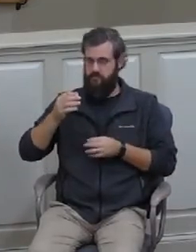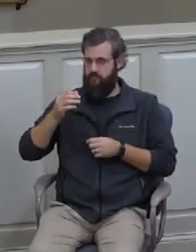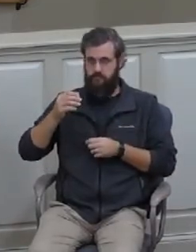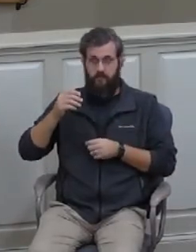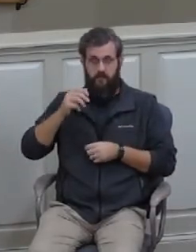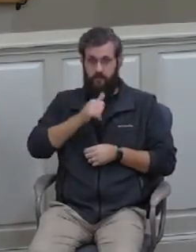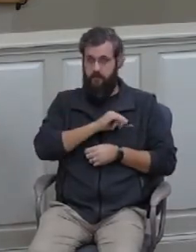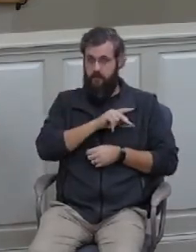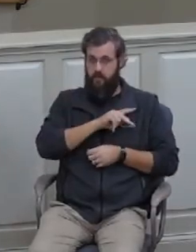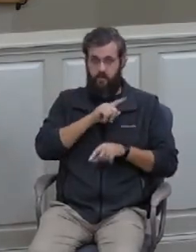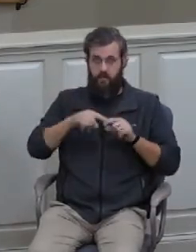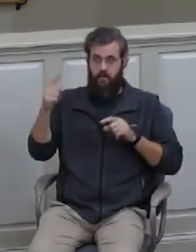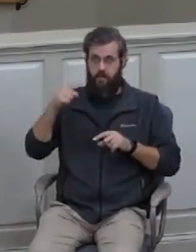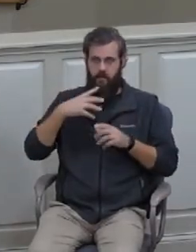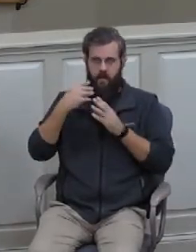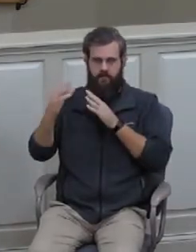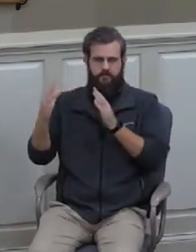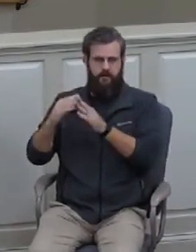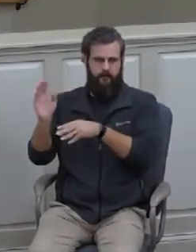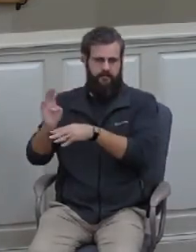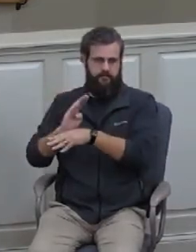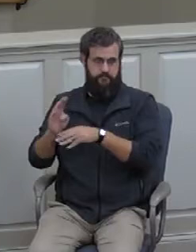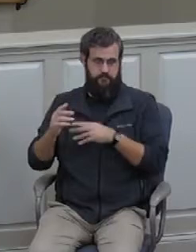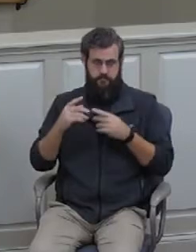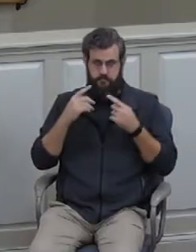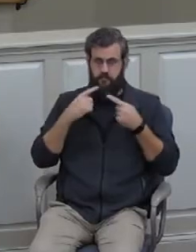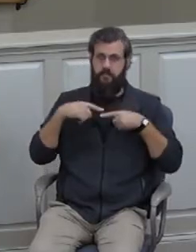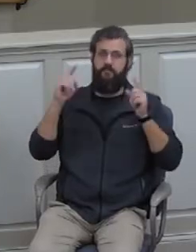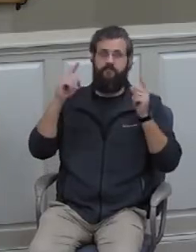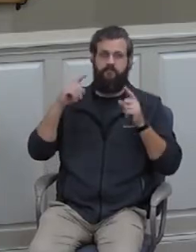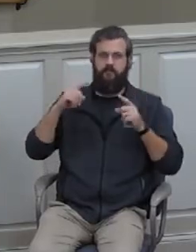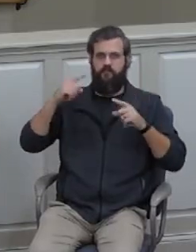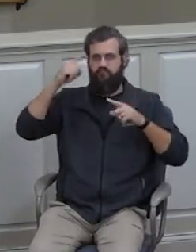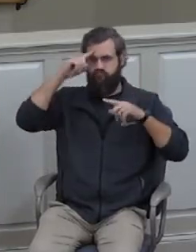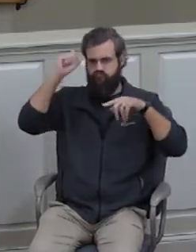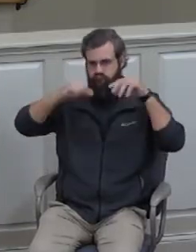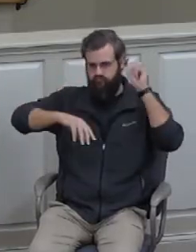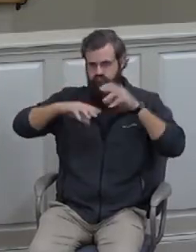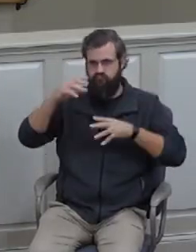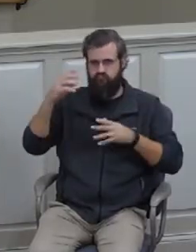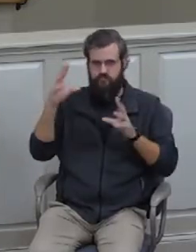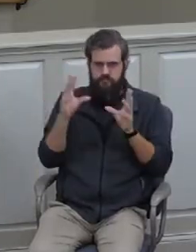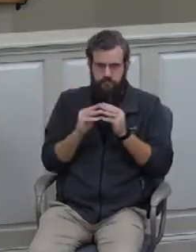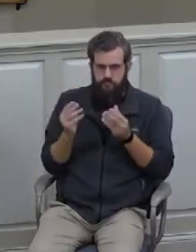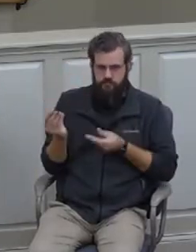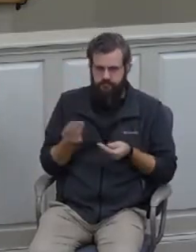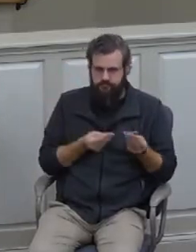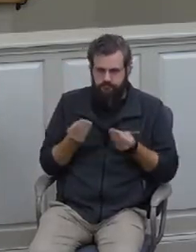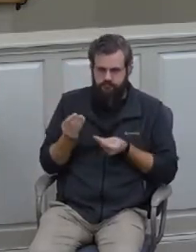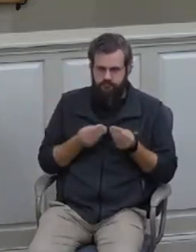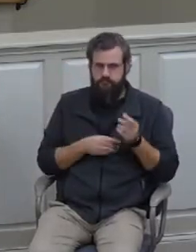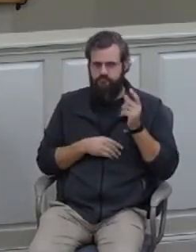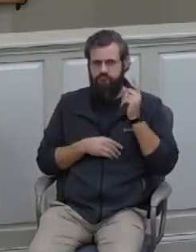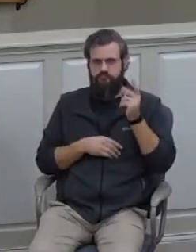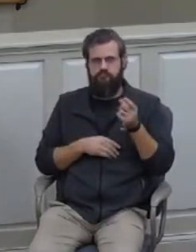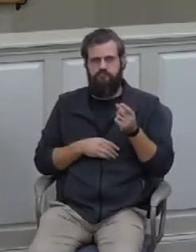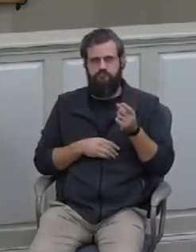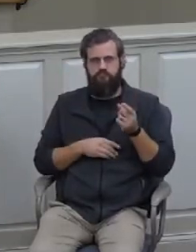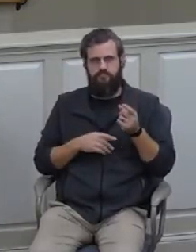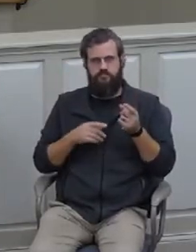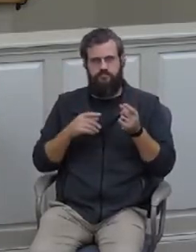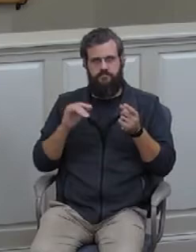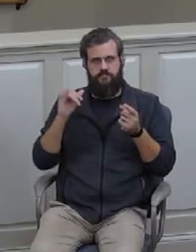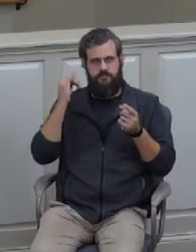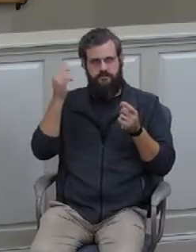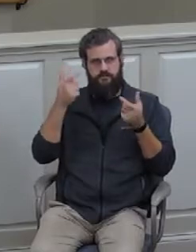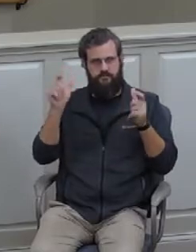business was pretty productive. It was like a nice, free-thinking, facilitated meeting at a university or at a large business where you